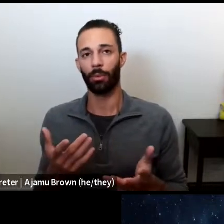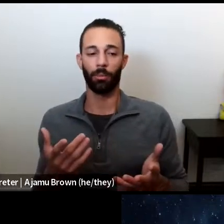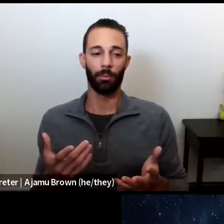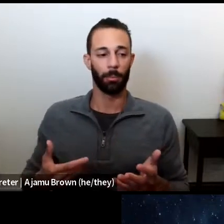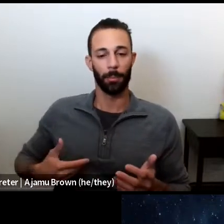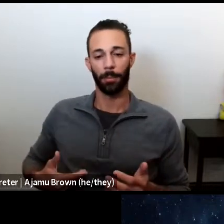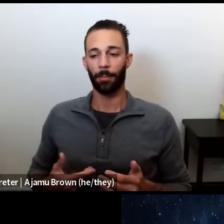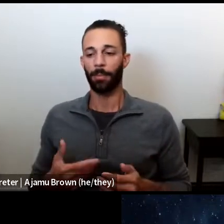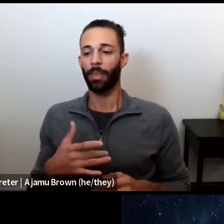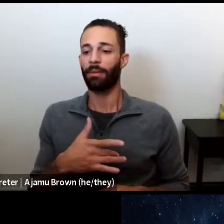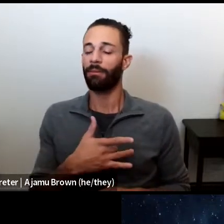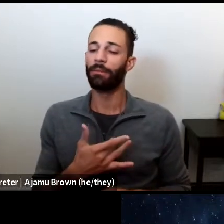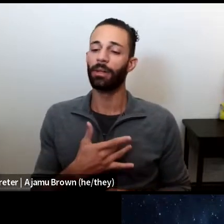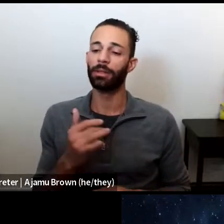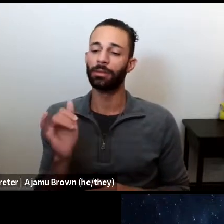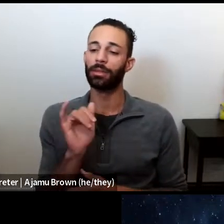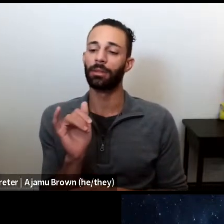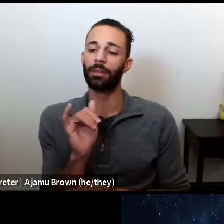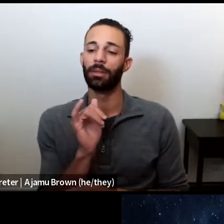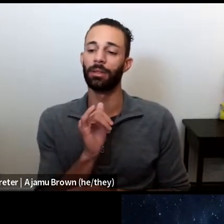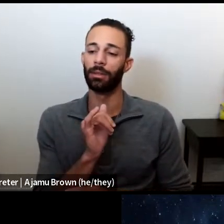it feels like